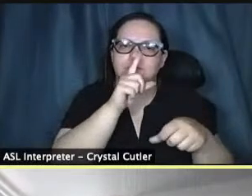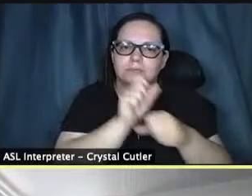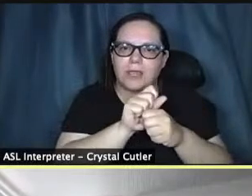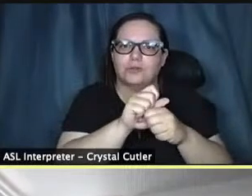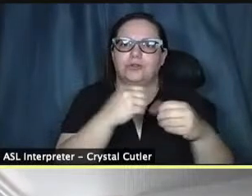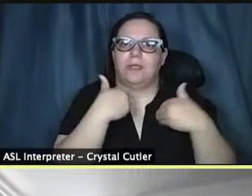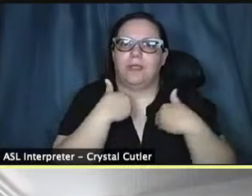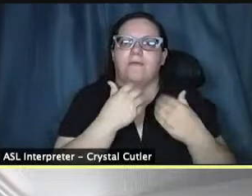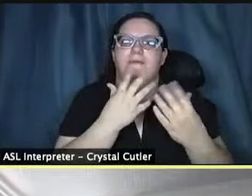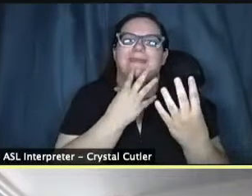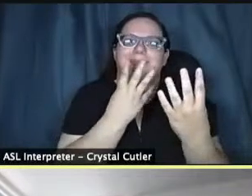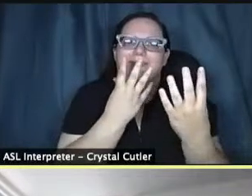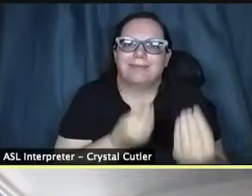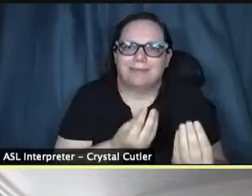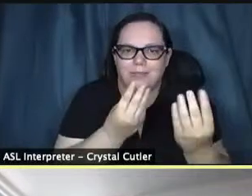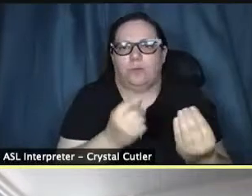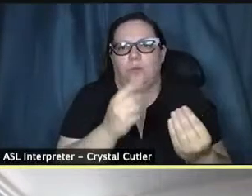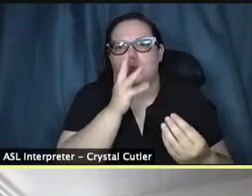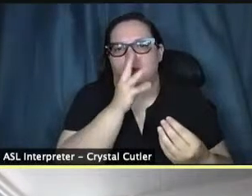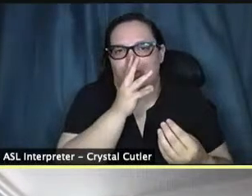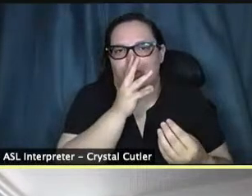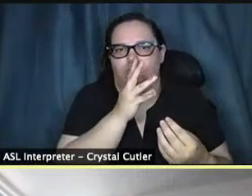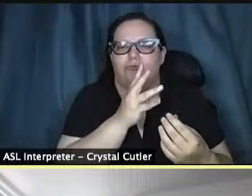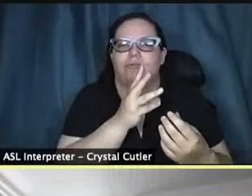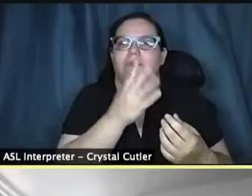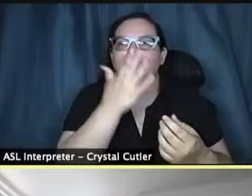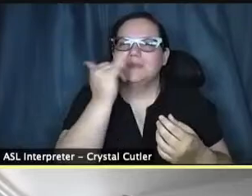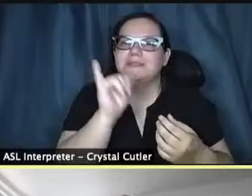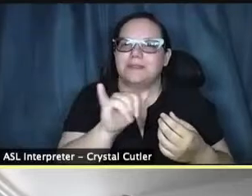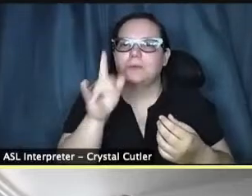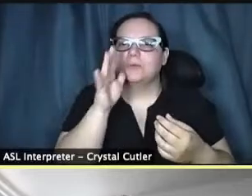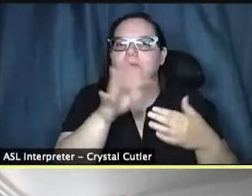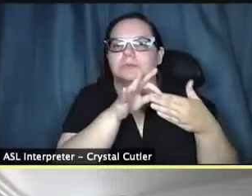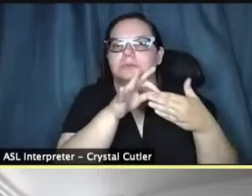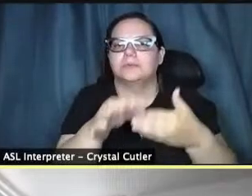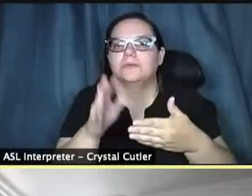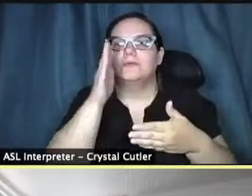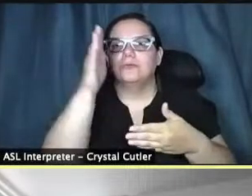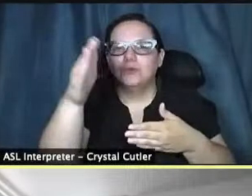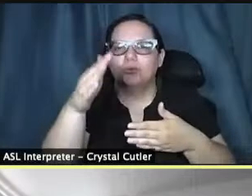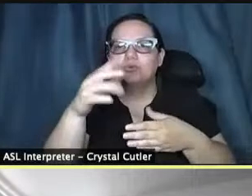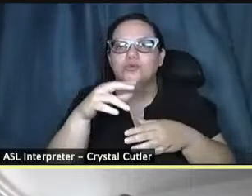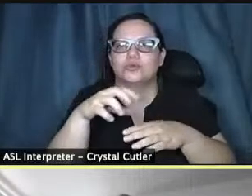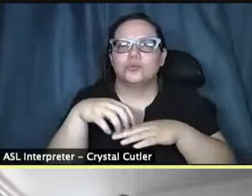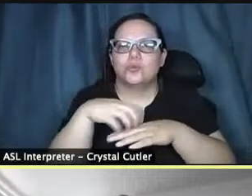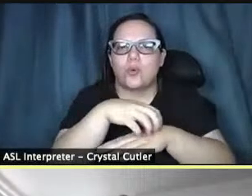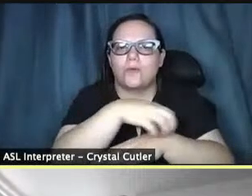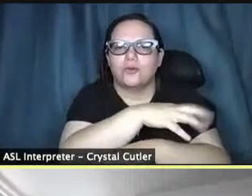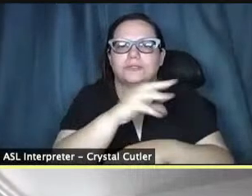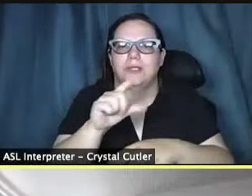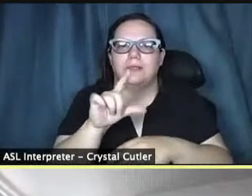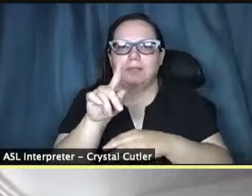exactly, because this is where we'll guide our future rovers and landers. You heard Jim allude to this